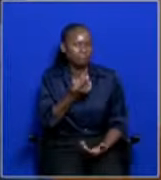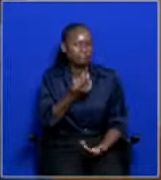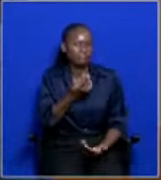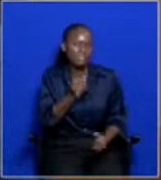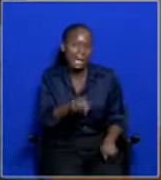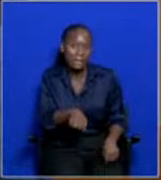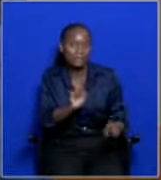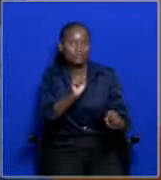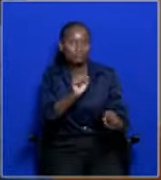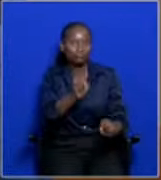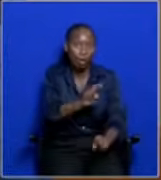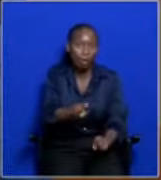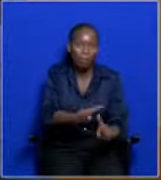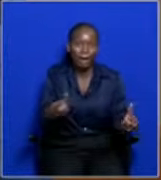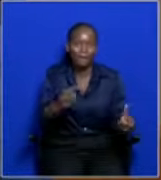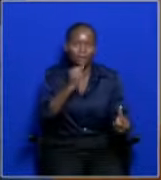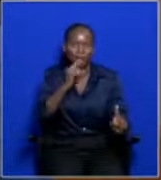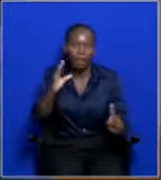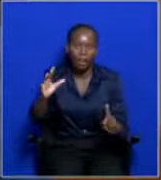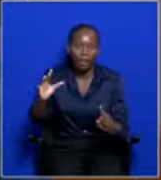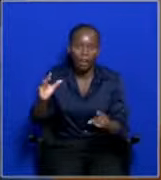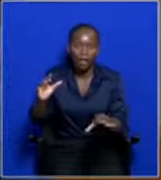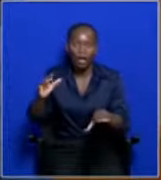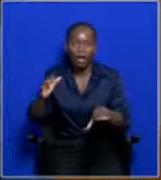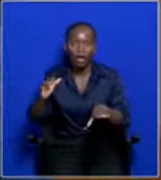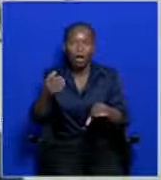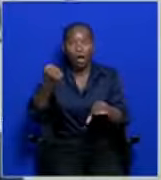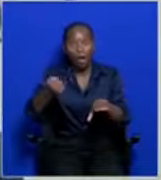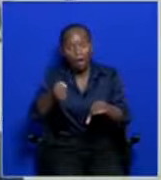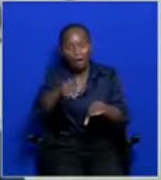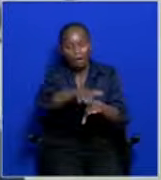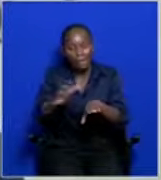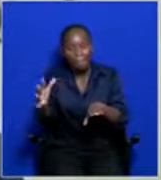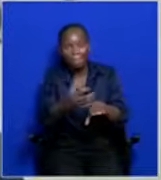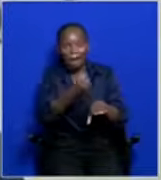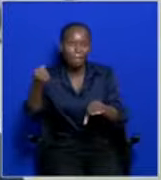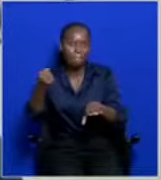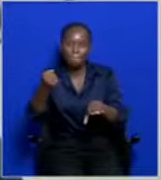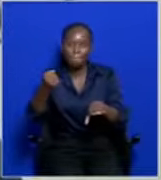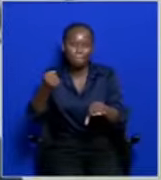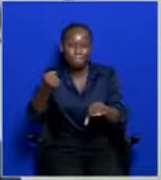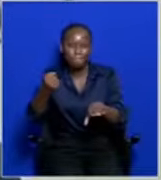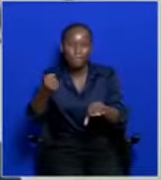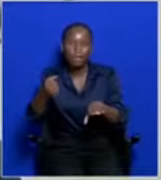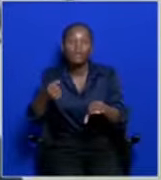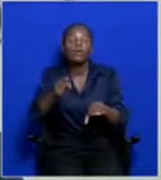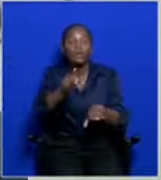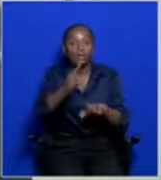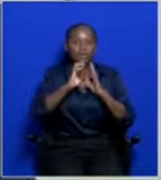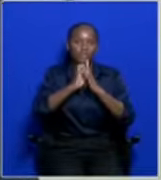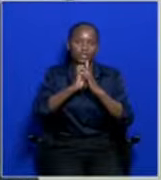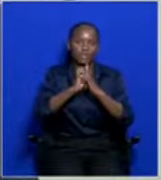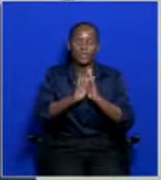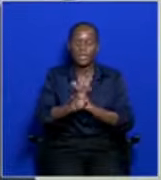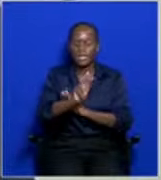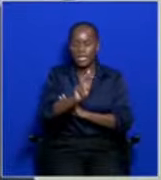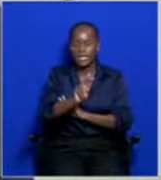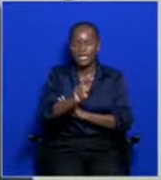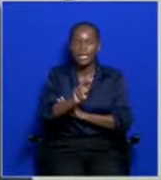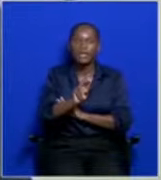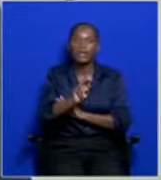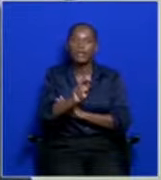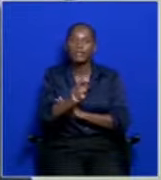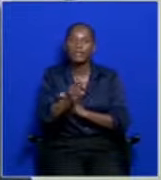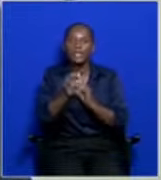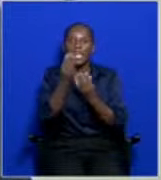the car, when you look at the inner teeth, it says this car is white, and here they are seeing